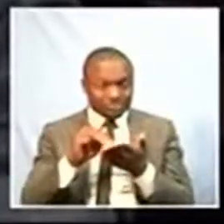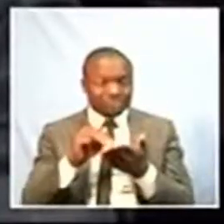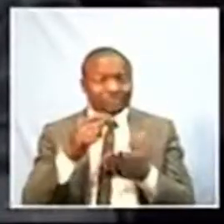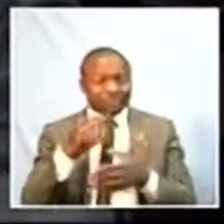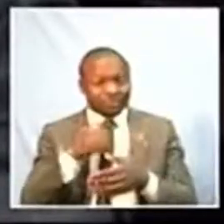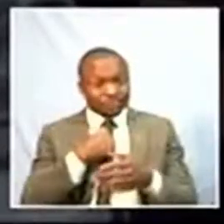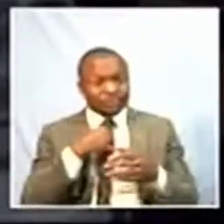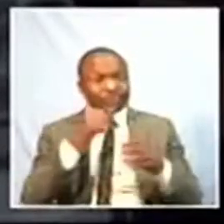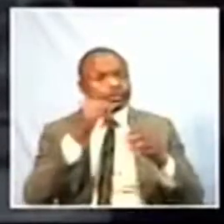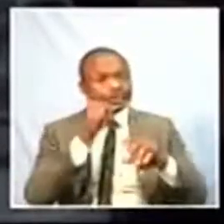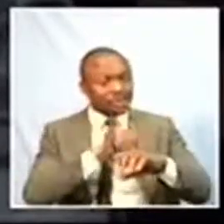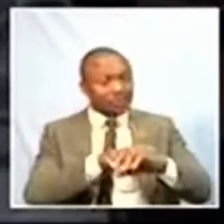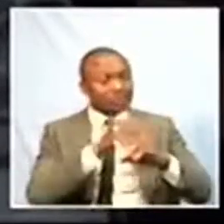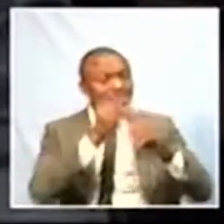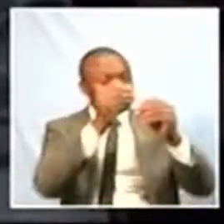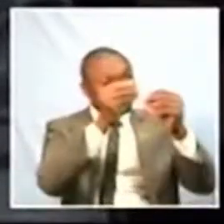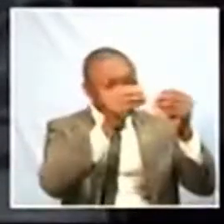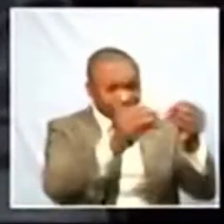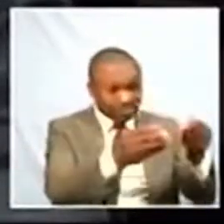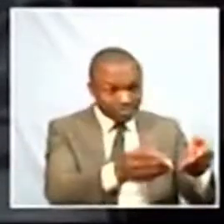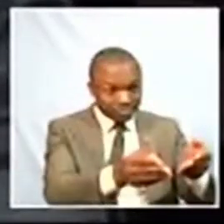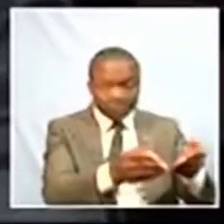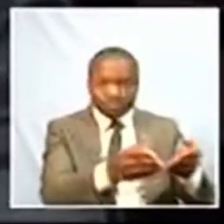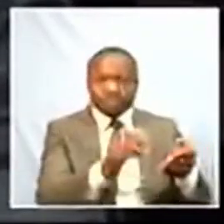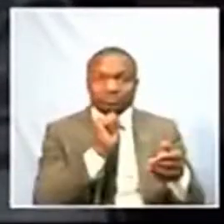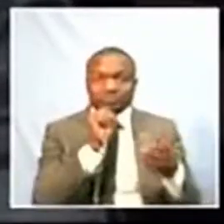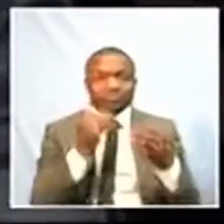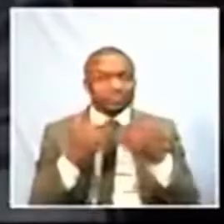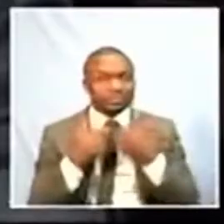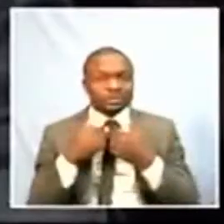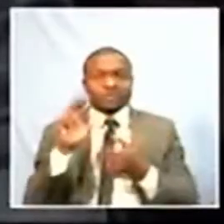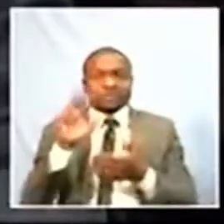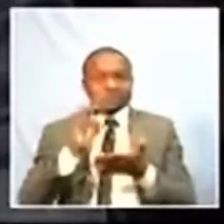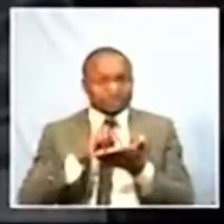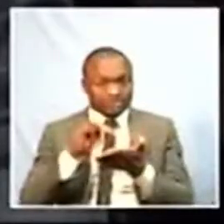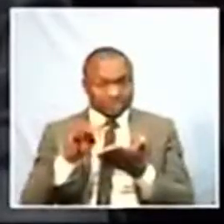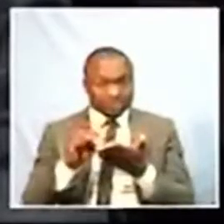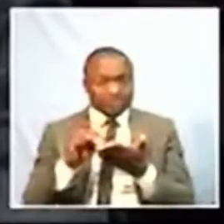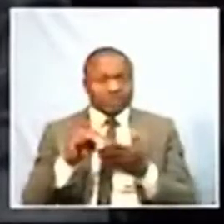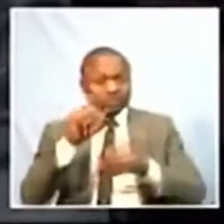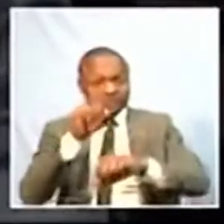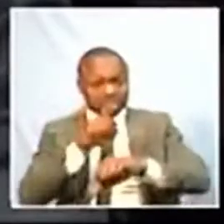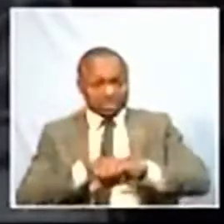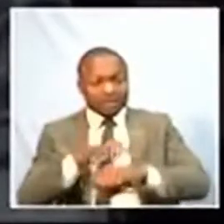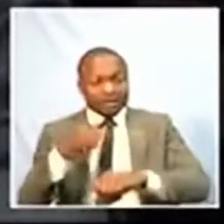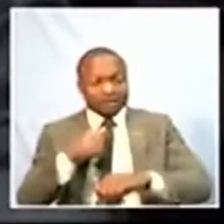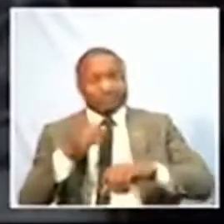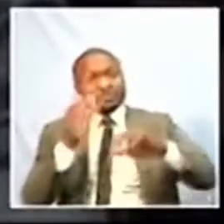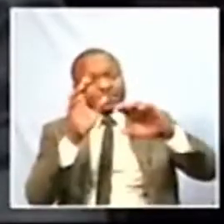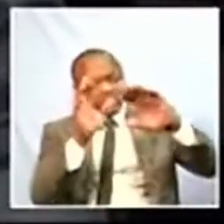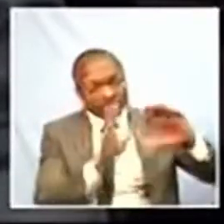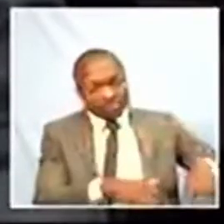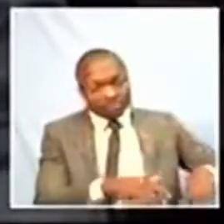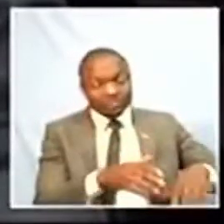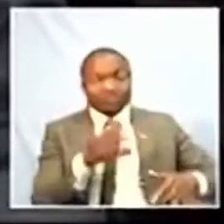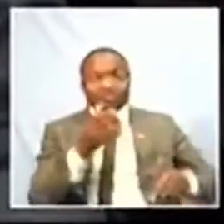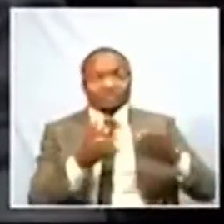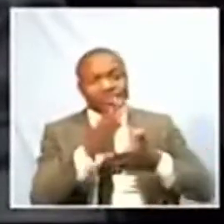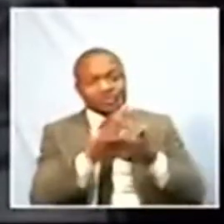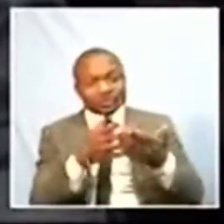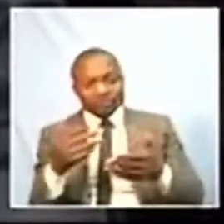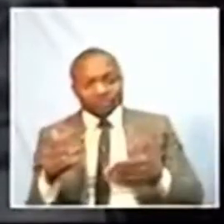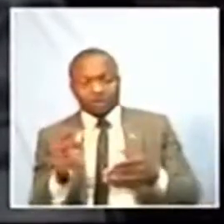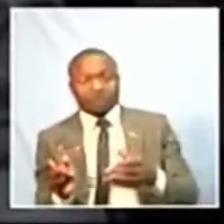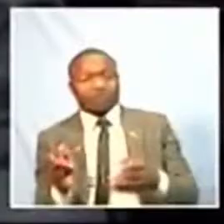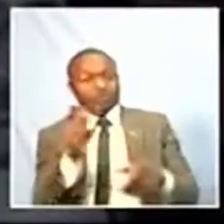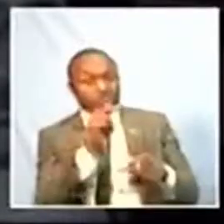handing over, I think we didn't have that 3 million. That's why maybe as that time I left, maybe there's something which was set aside,